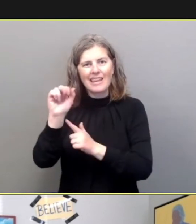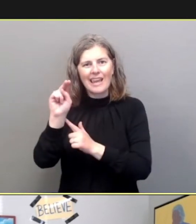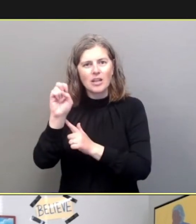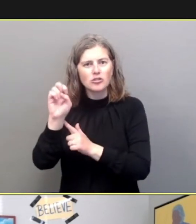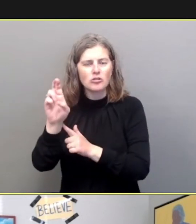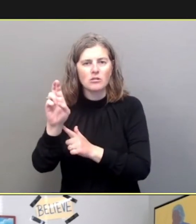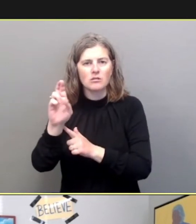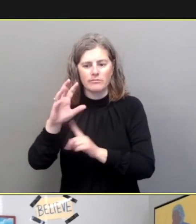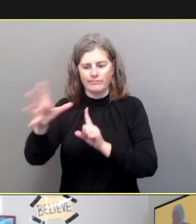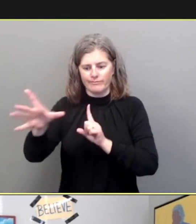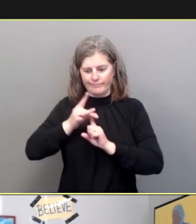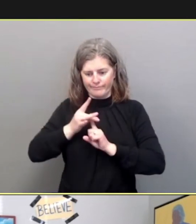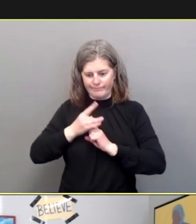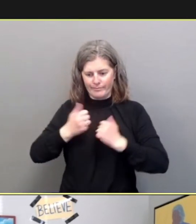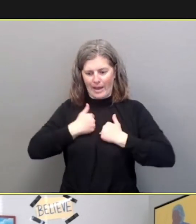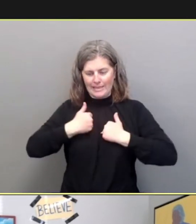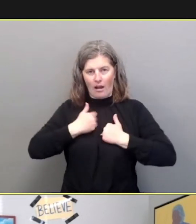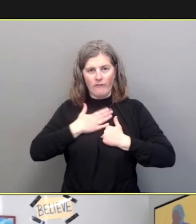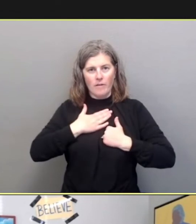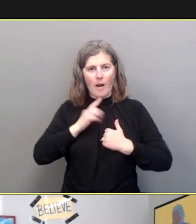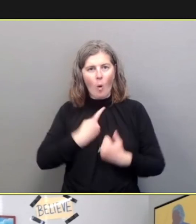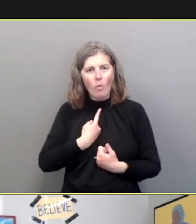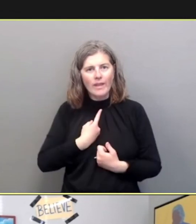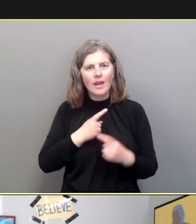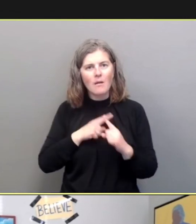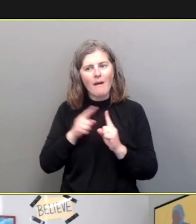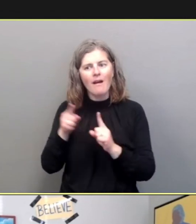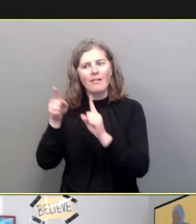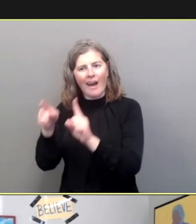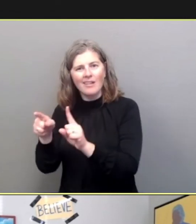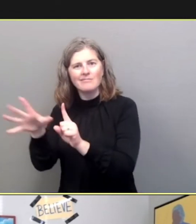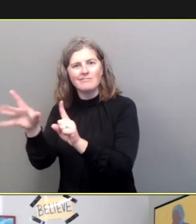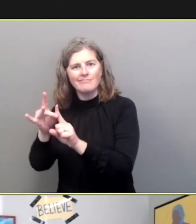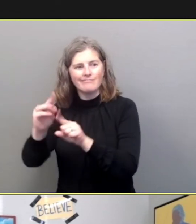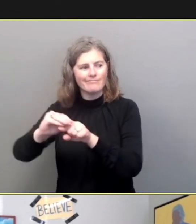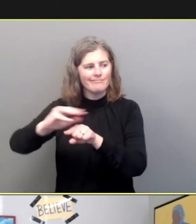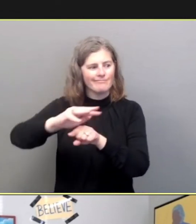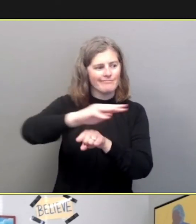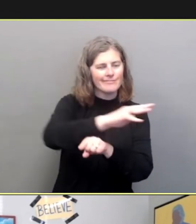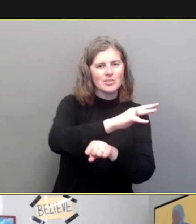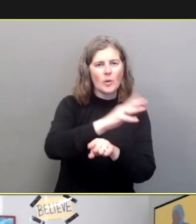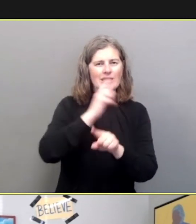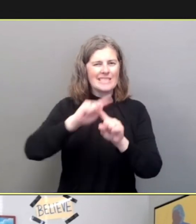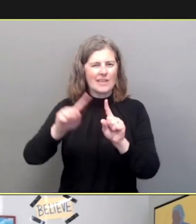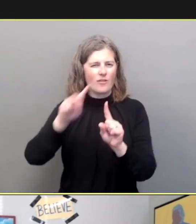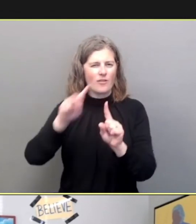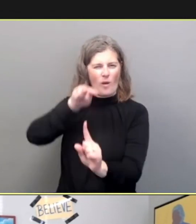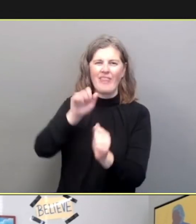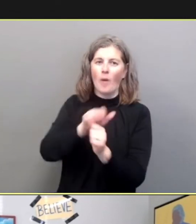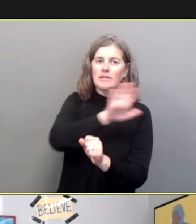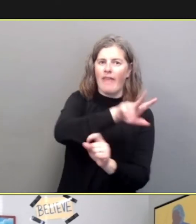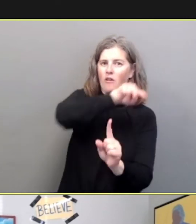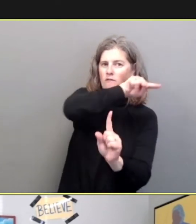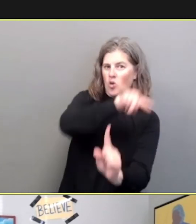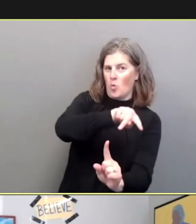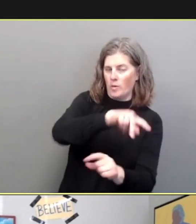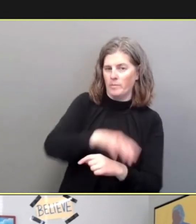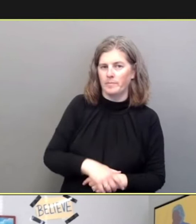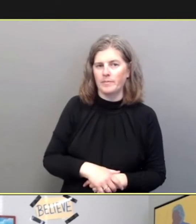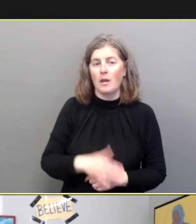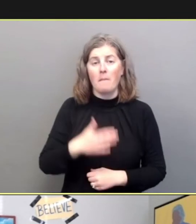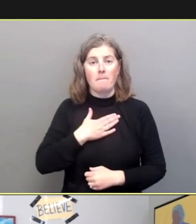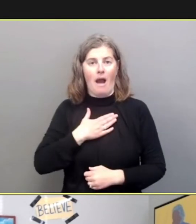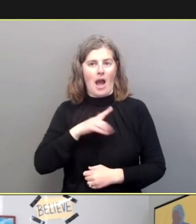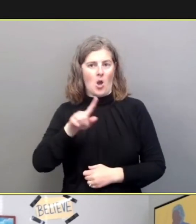you can say that's a personal issue. This is something that can be transmitted, so it kind of puts it on a different level. So that was their argument. My